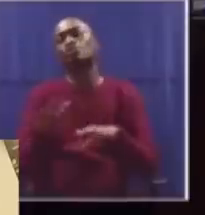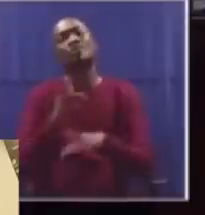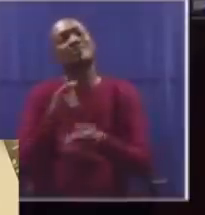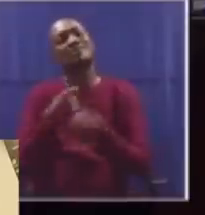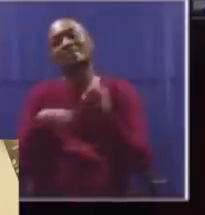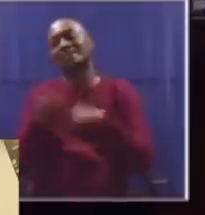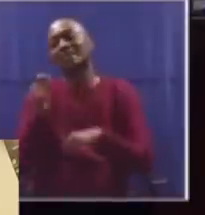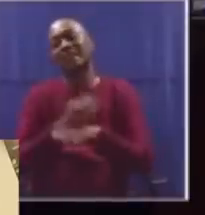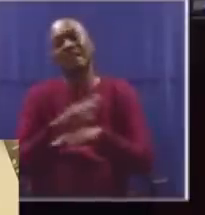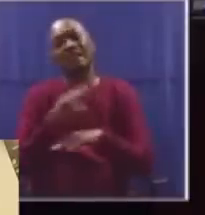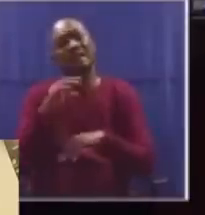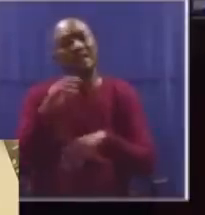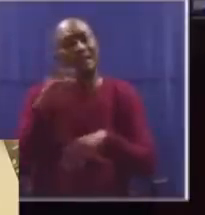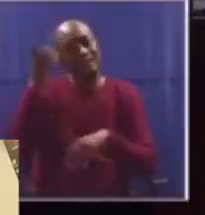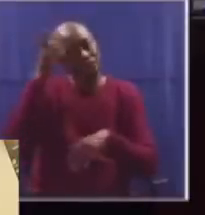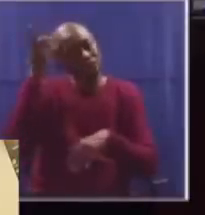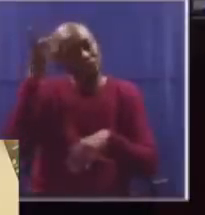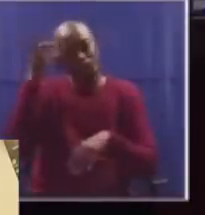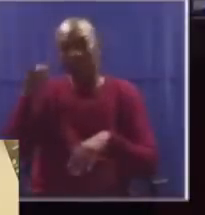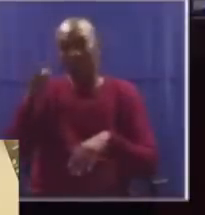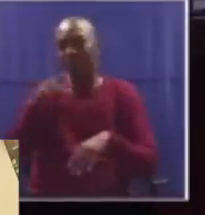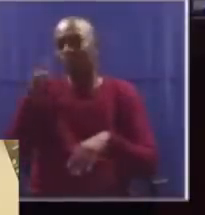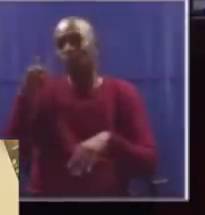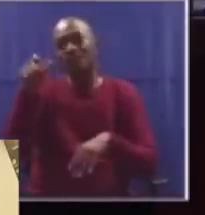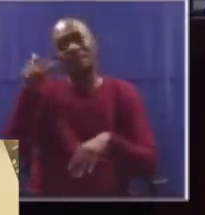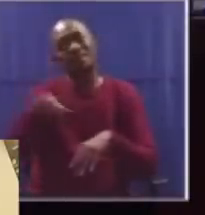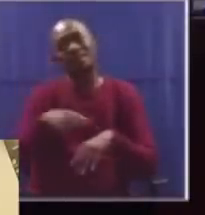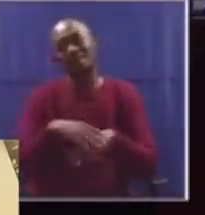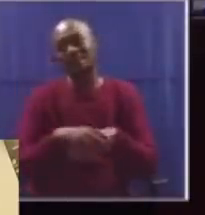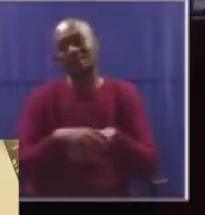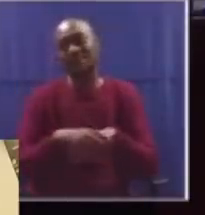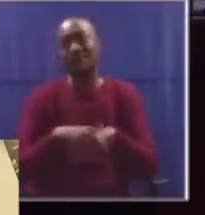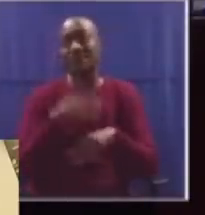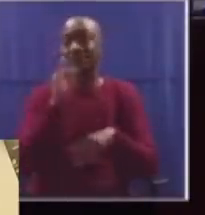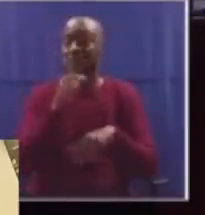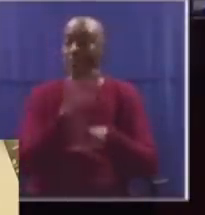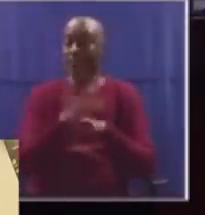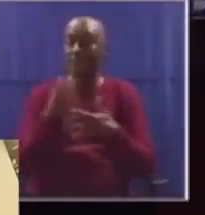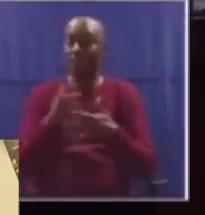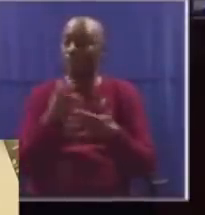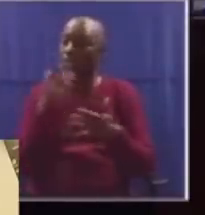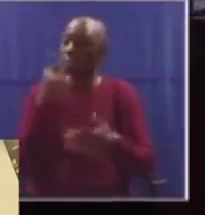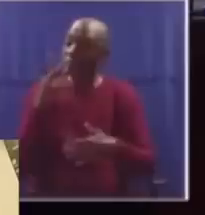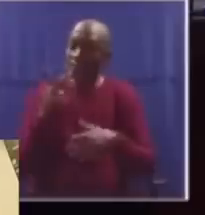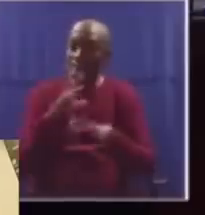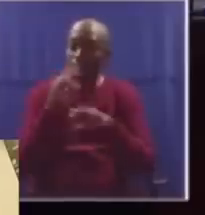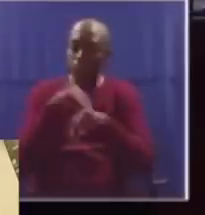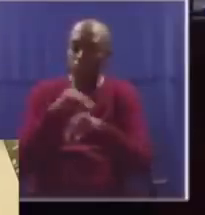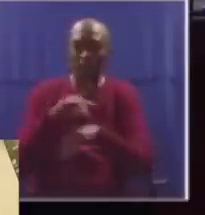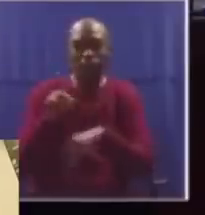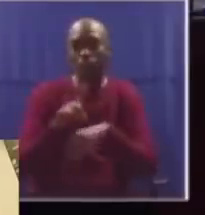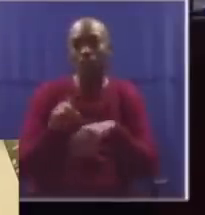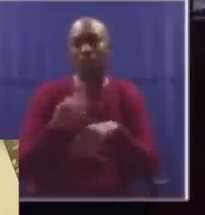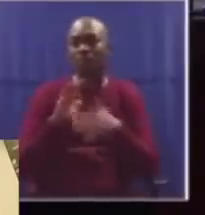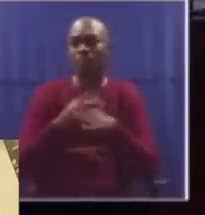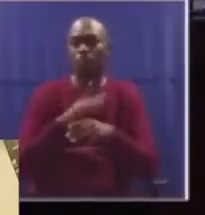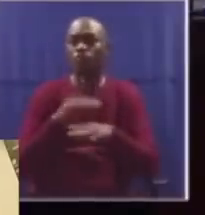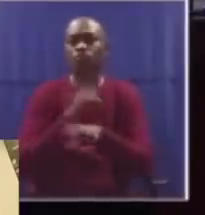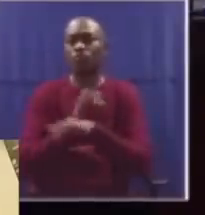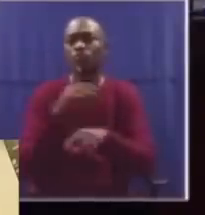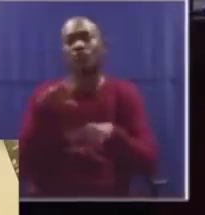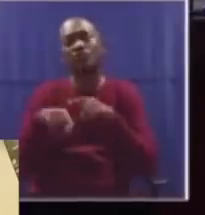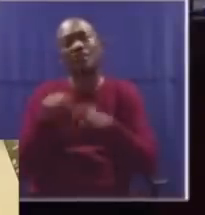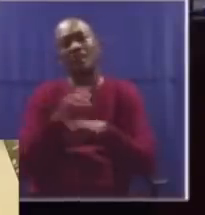to people. When you misdiagnose the problem, you will not find the correct